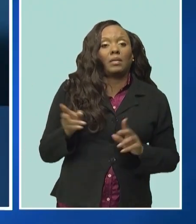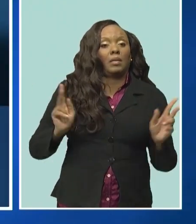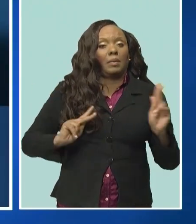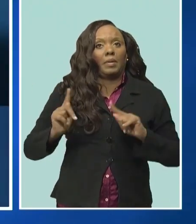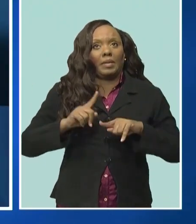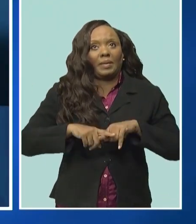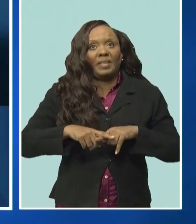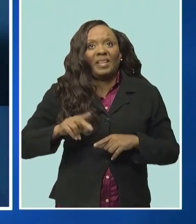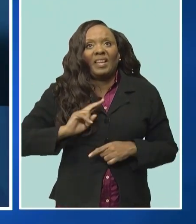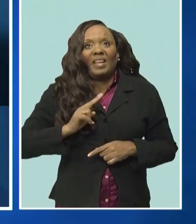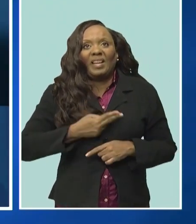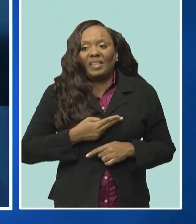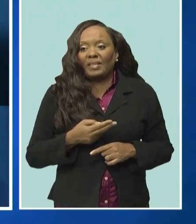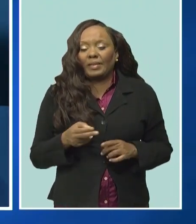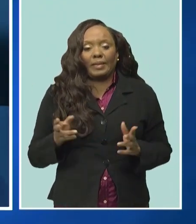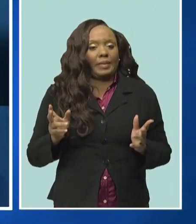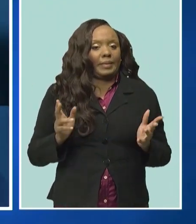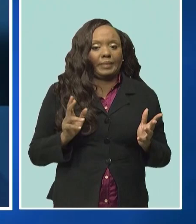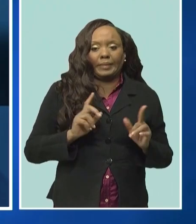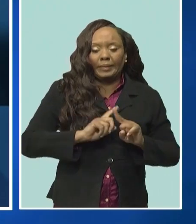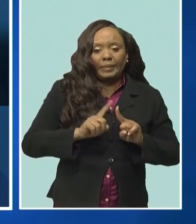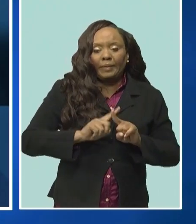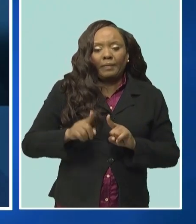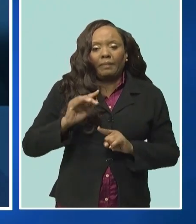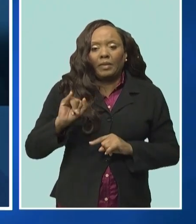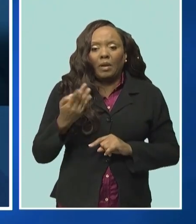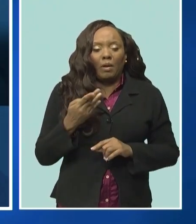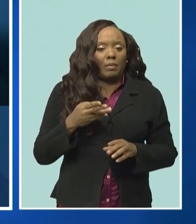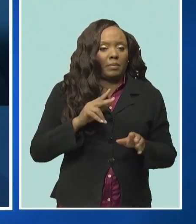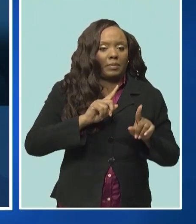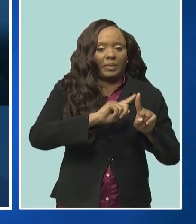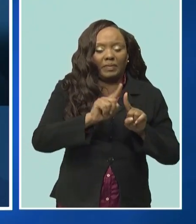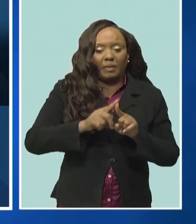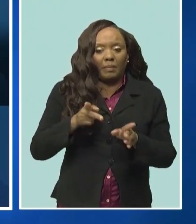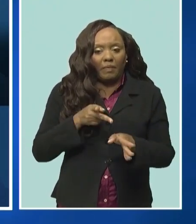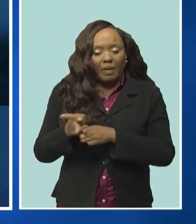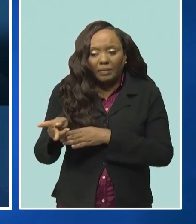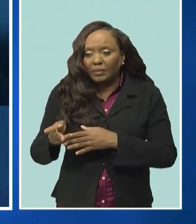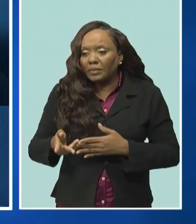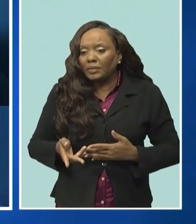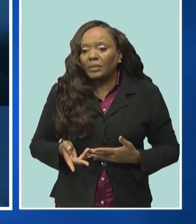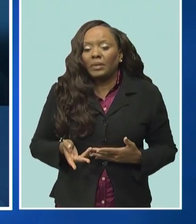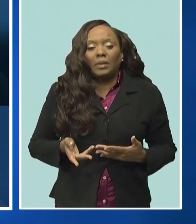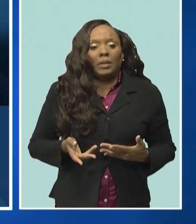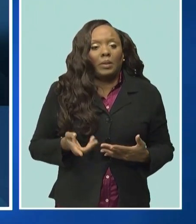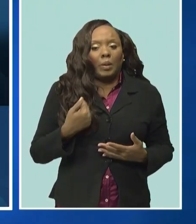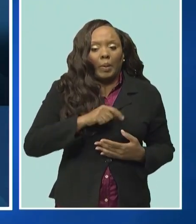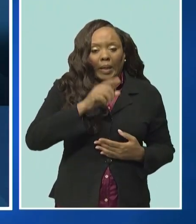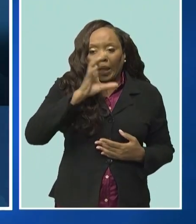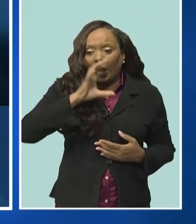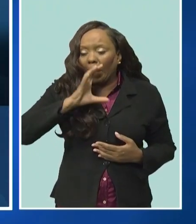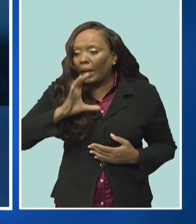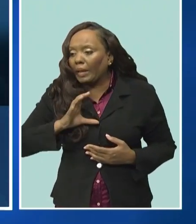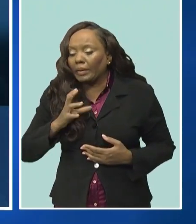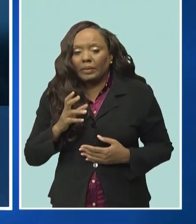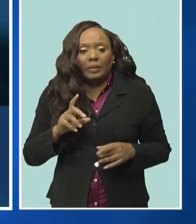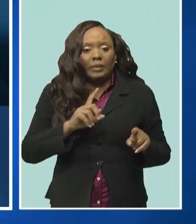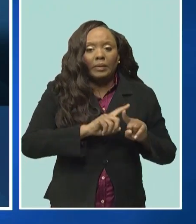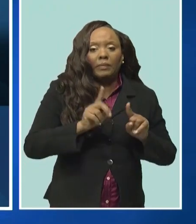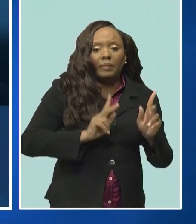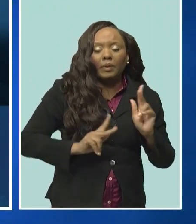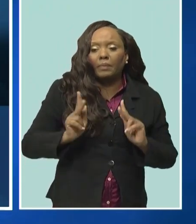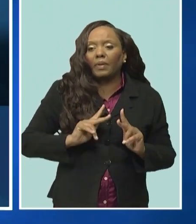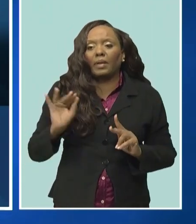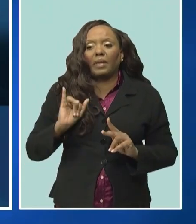candidates in various industries. The positions that we will be looking to source for this project, we'll be focusing on